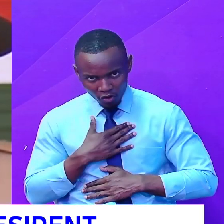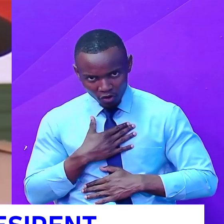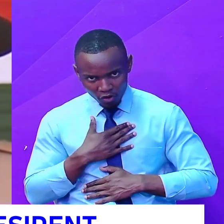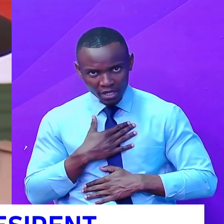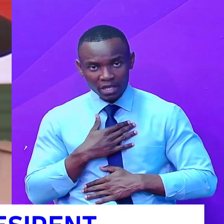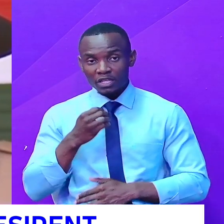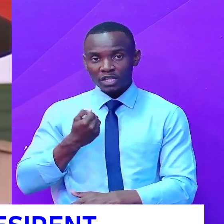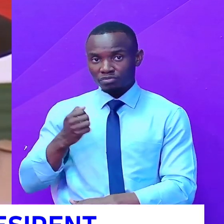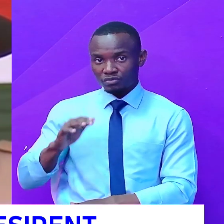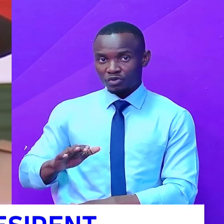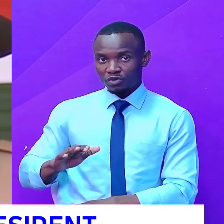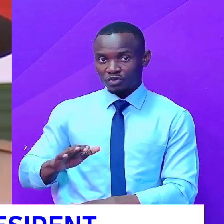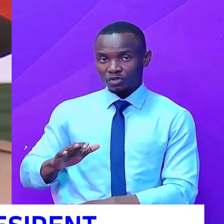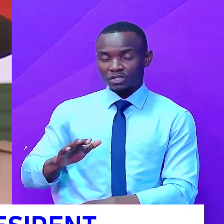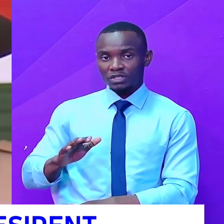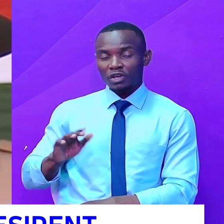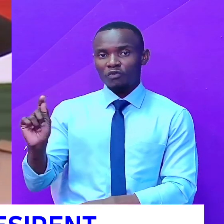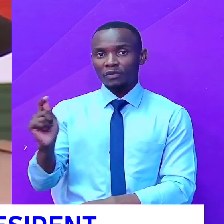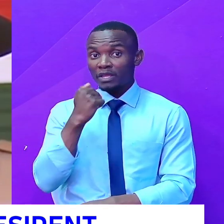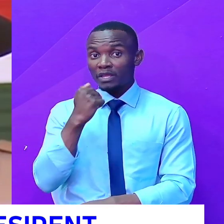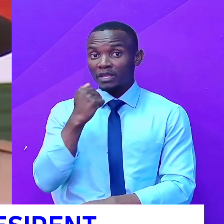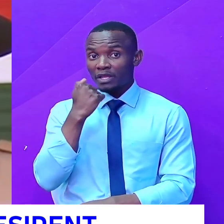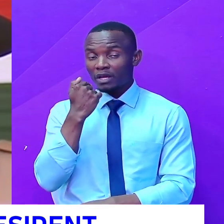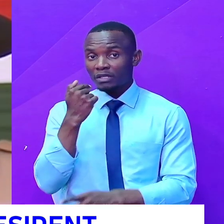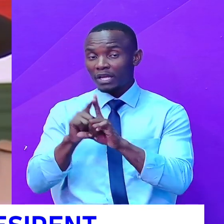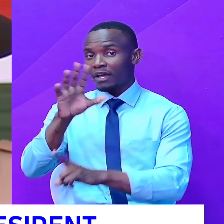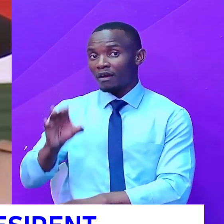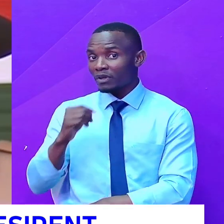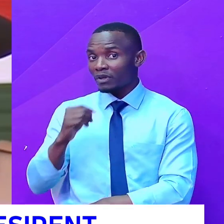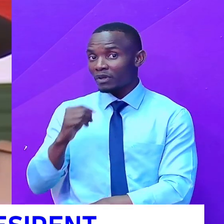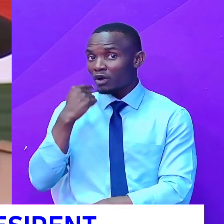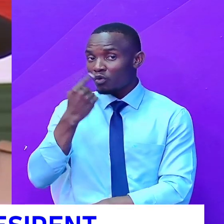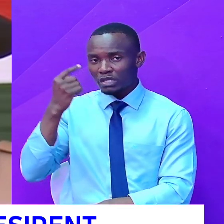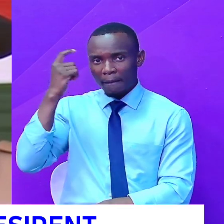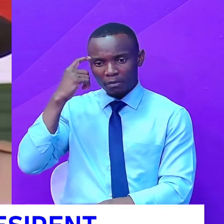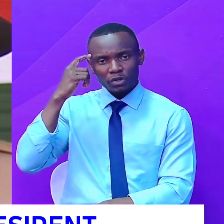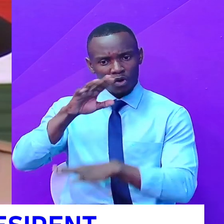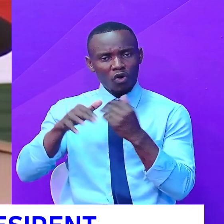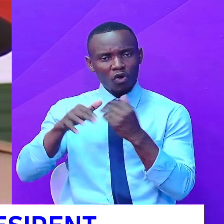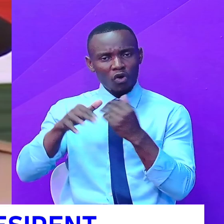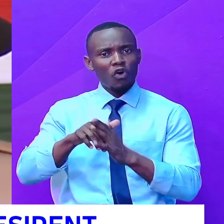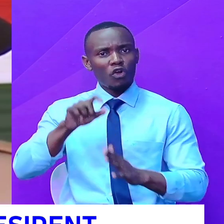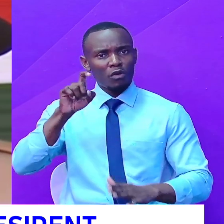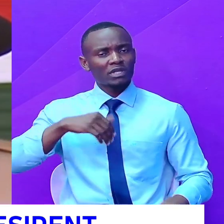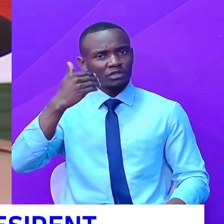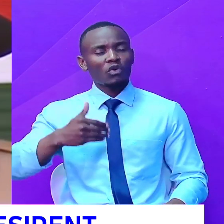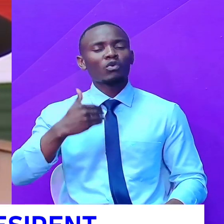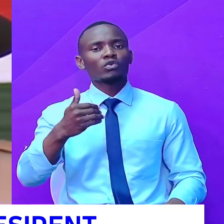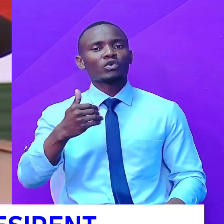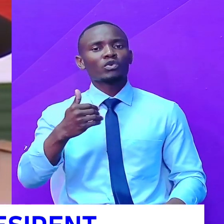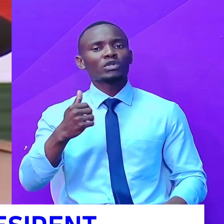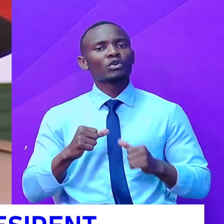African whose memory must be etched out into our collective consciousness.